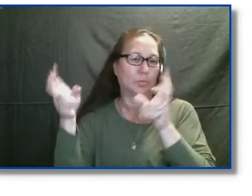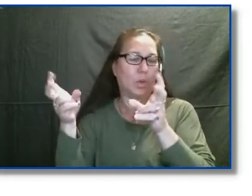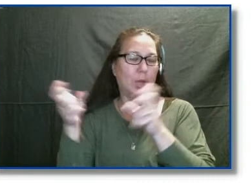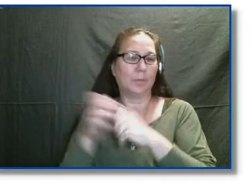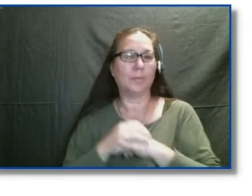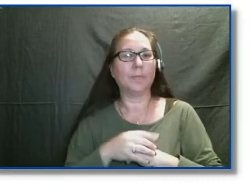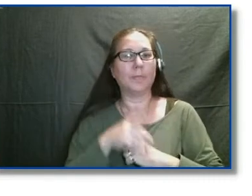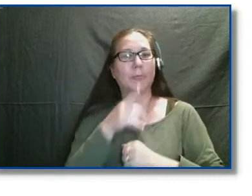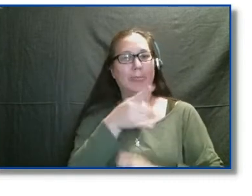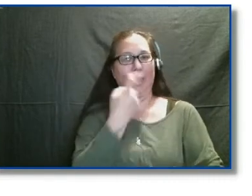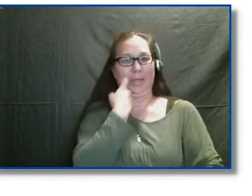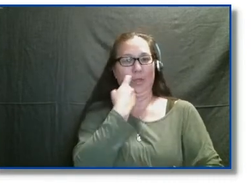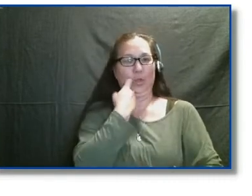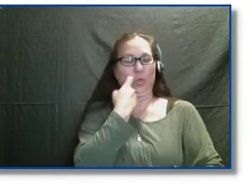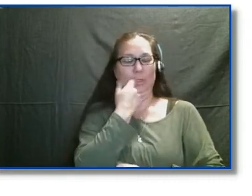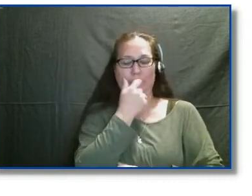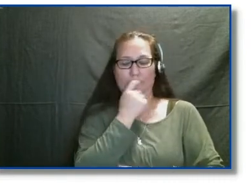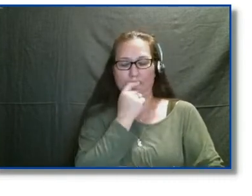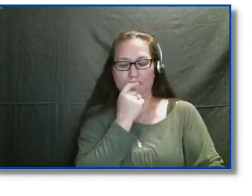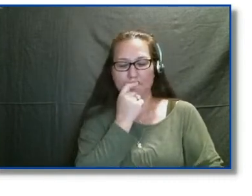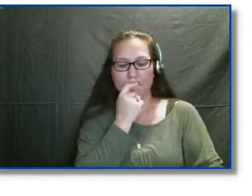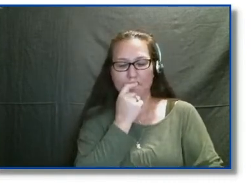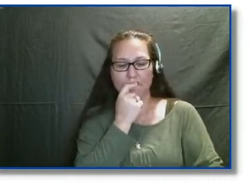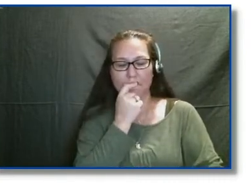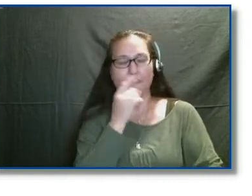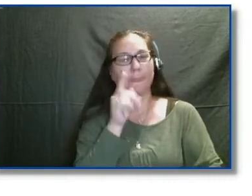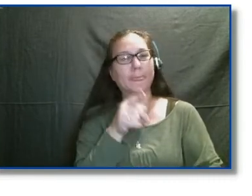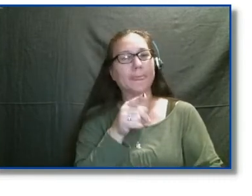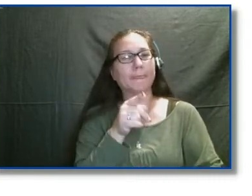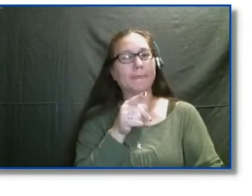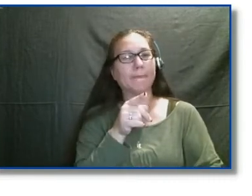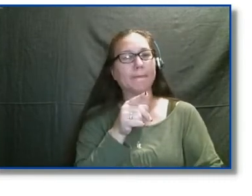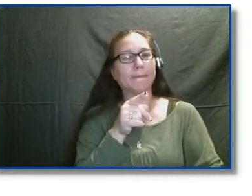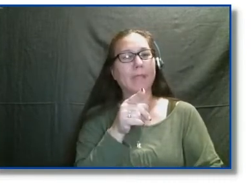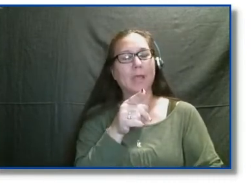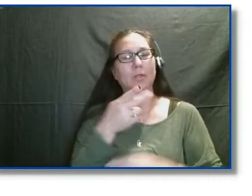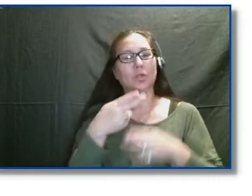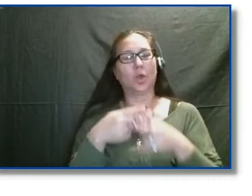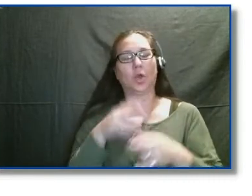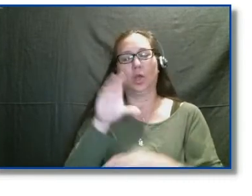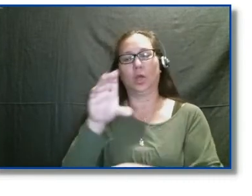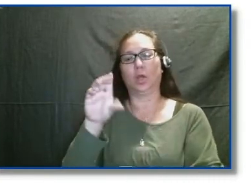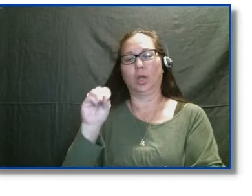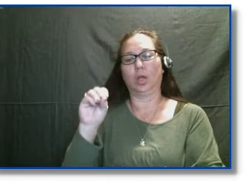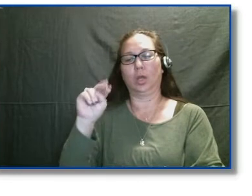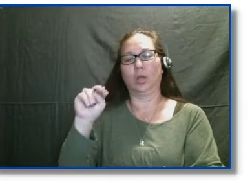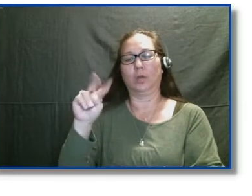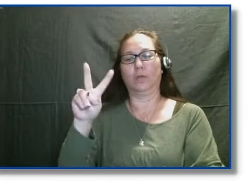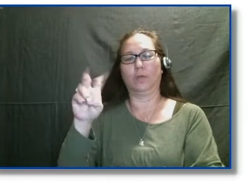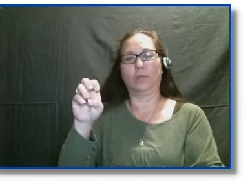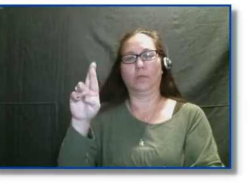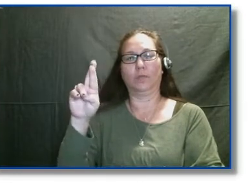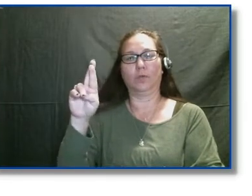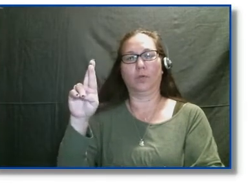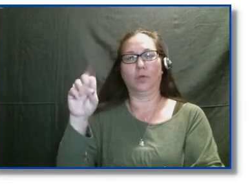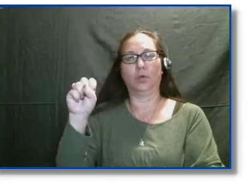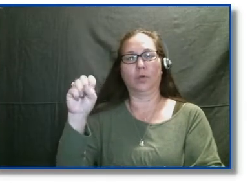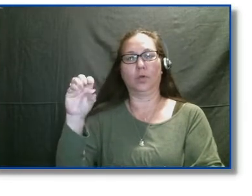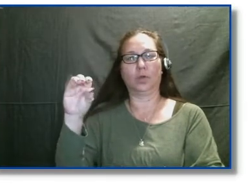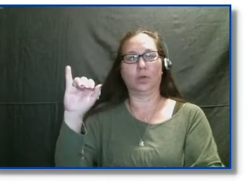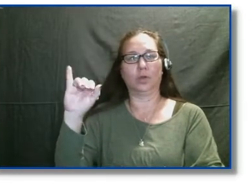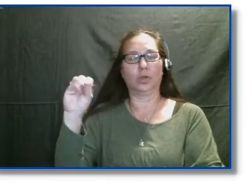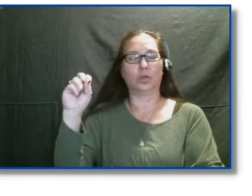works. This series is called Conversions, and these are